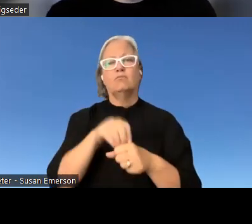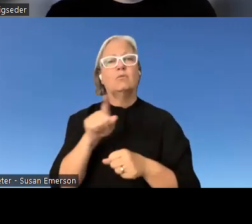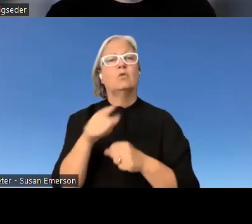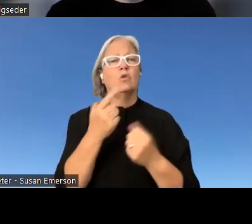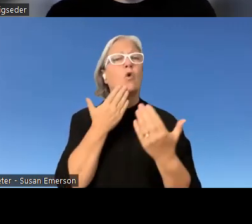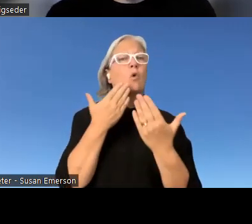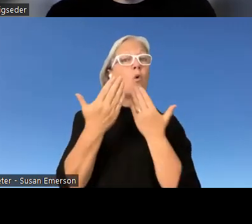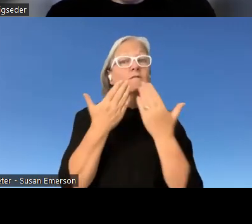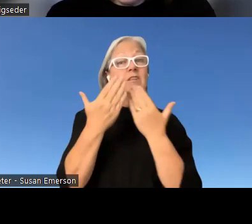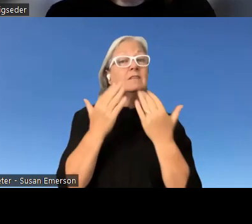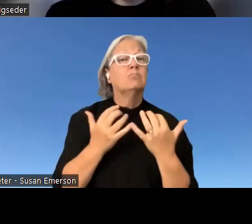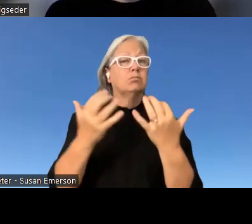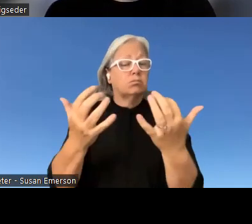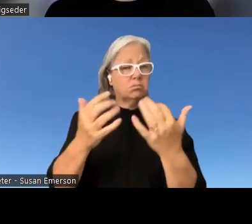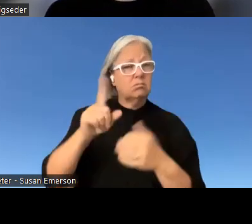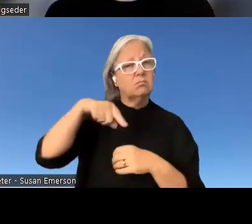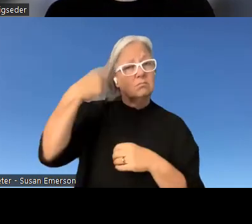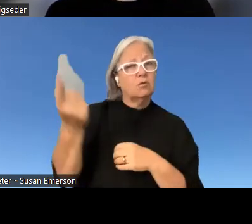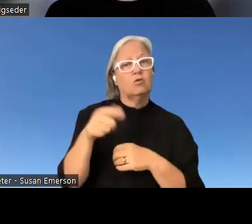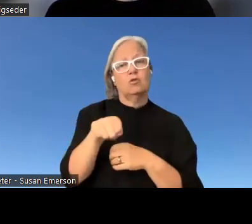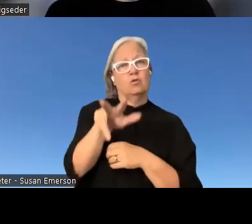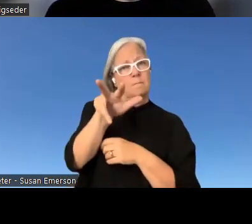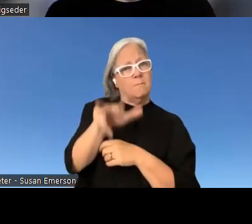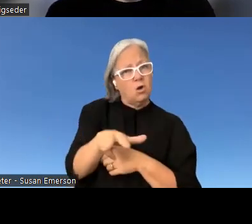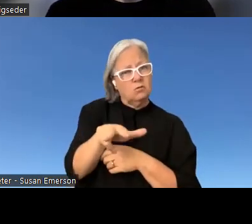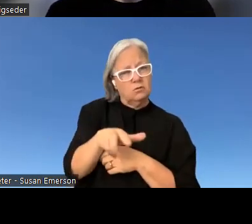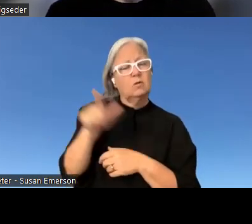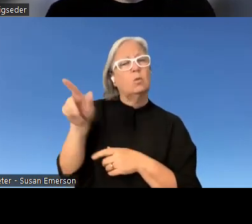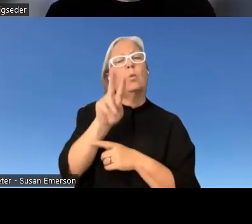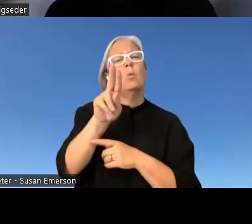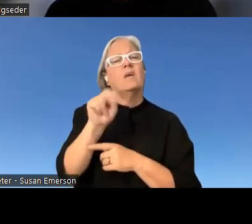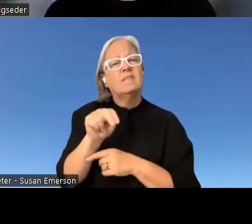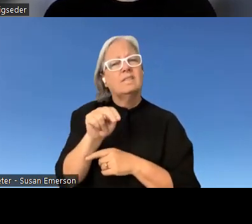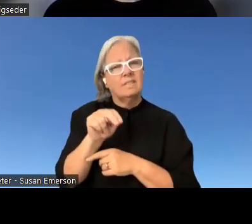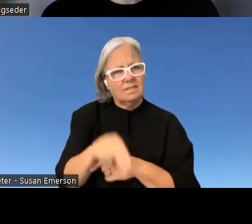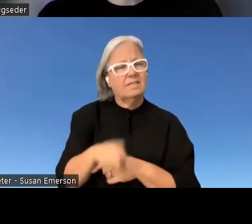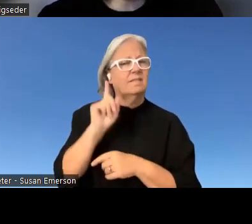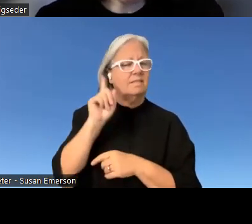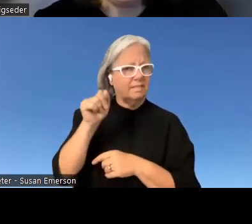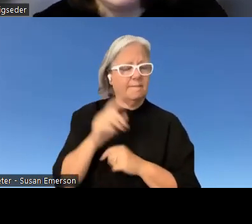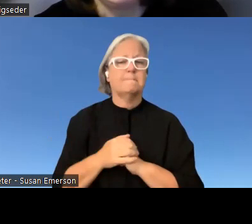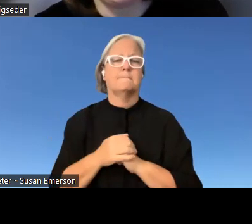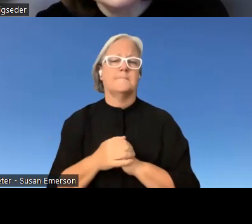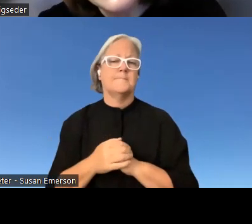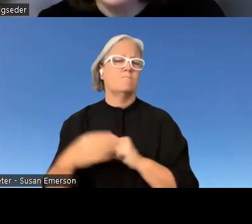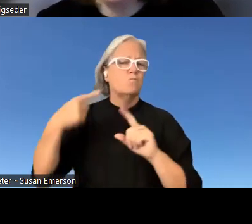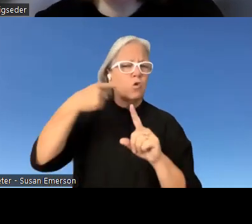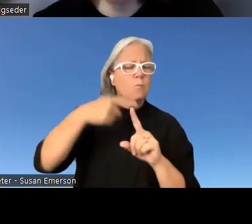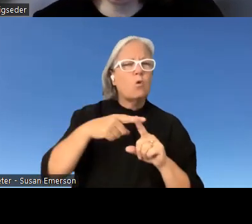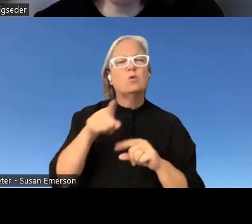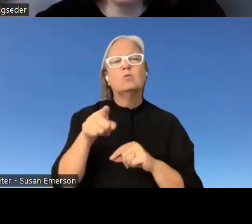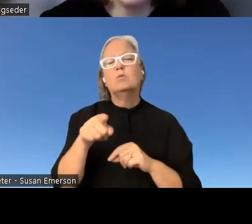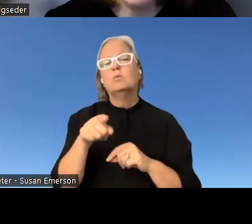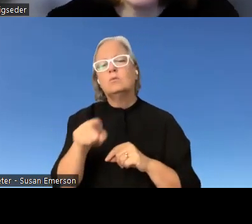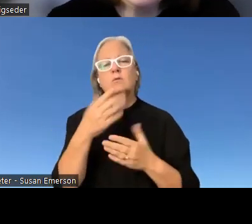from the 5th to the 7th of March at the United Nations office in Vienna. And for some companies, organizations